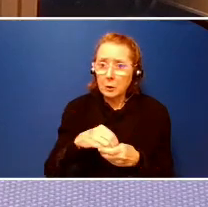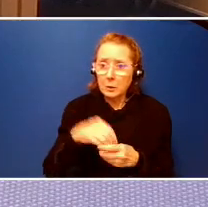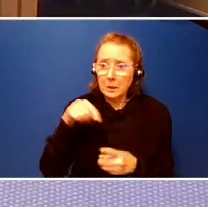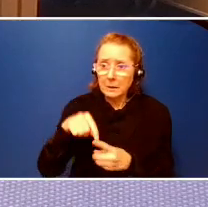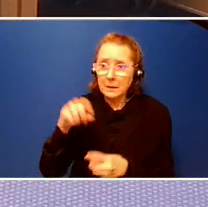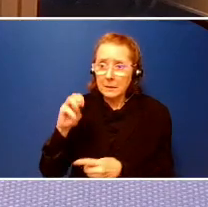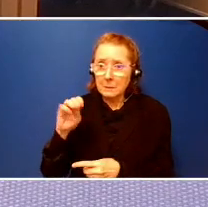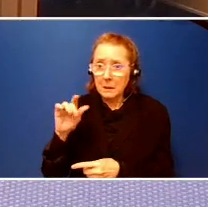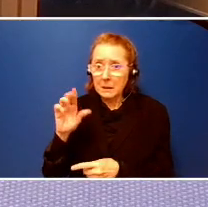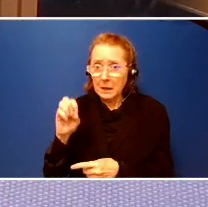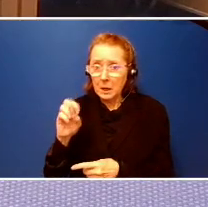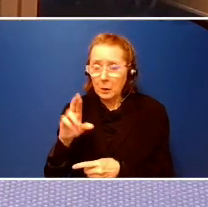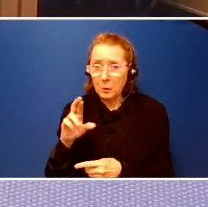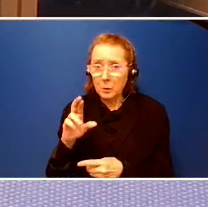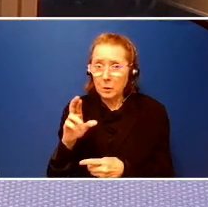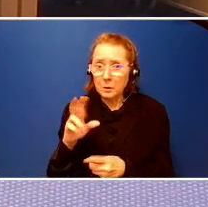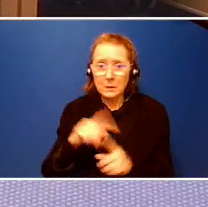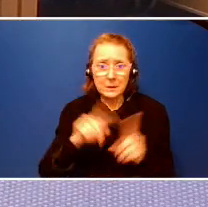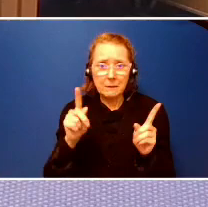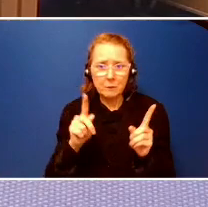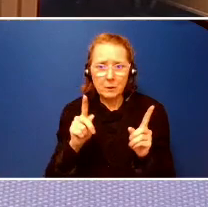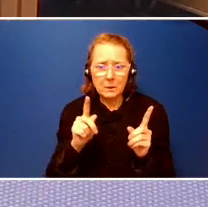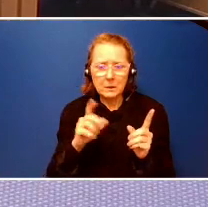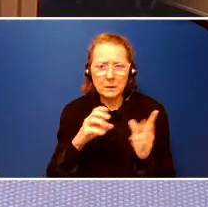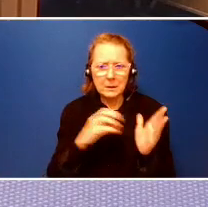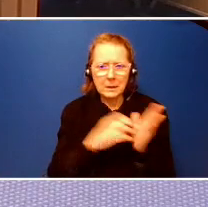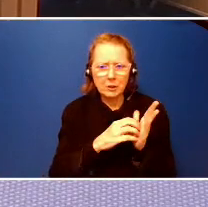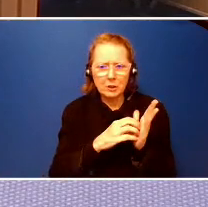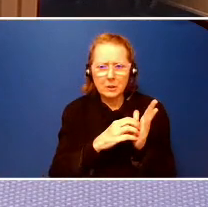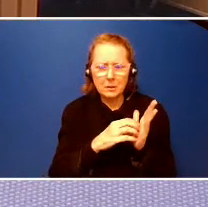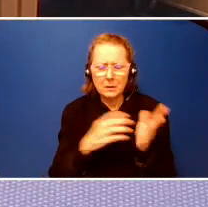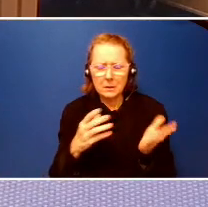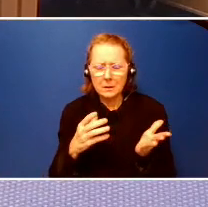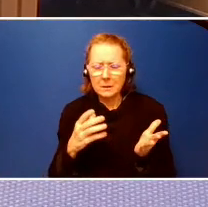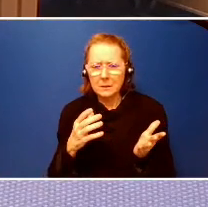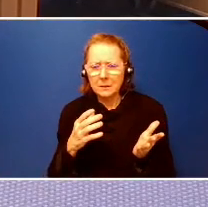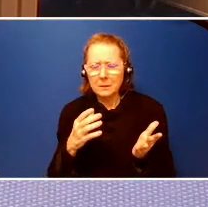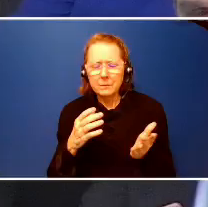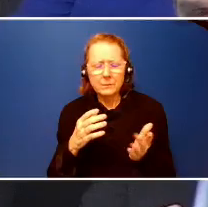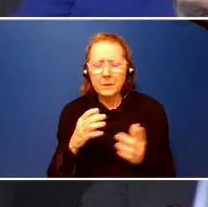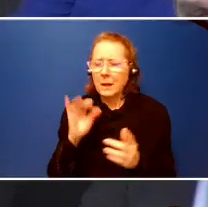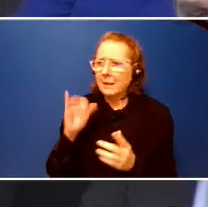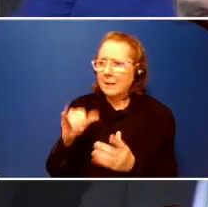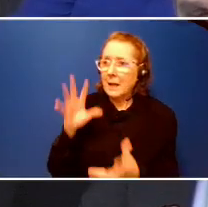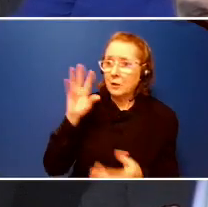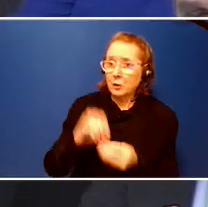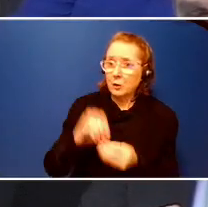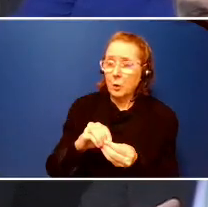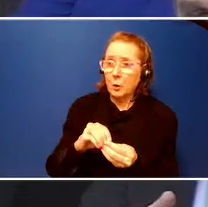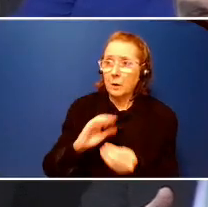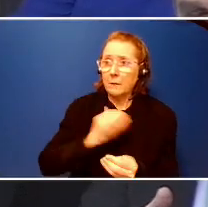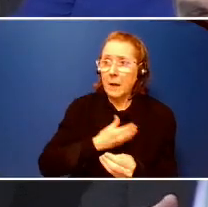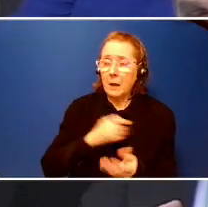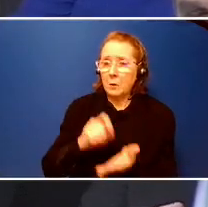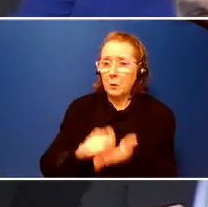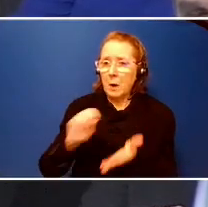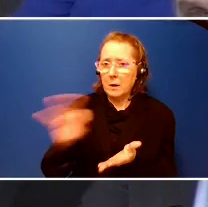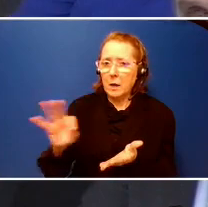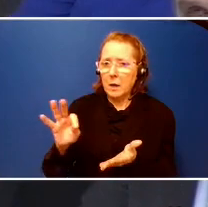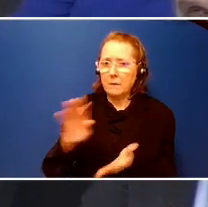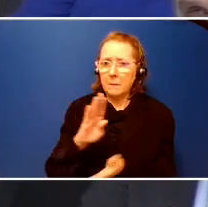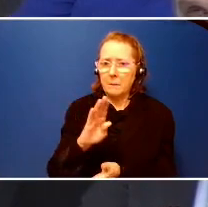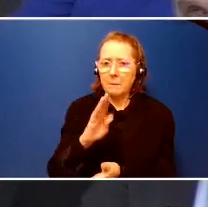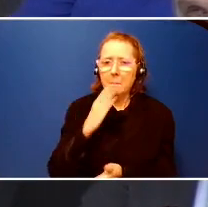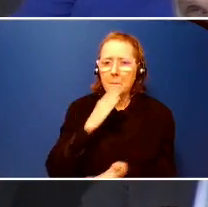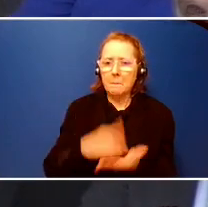or is that a different section? I'm just curious if it's all. That's a total of our bad debt, right? Total bad debt. We budgeted for the